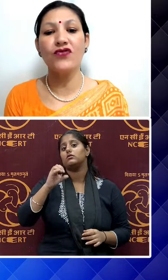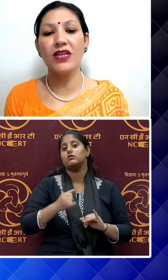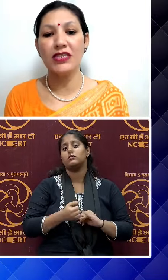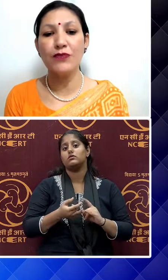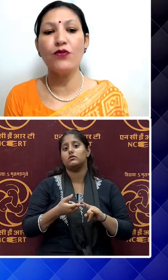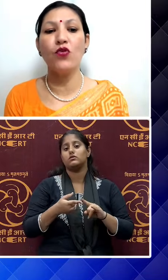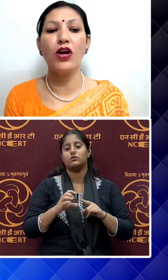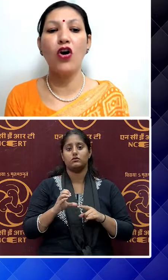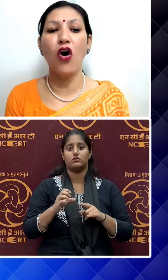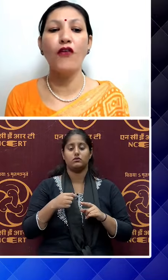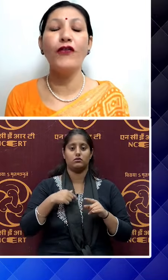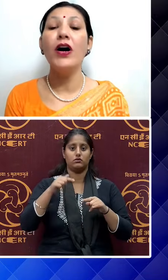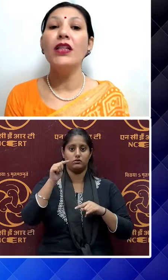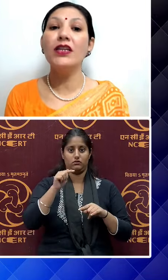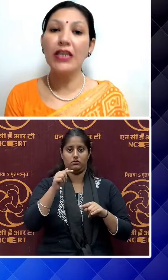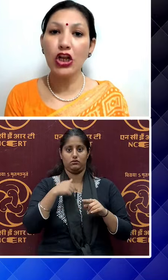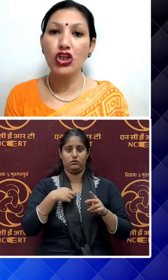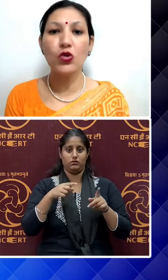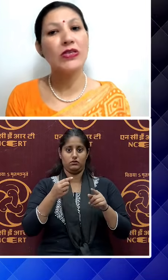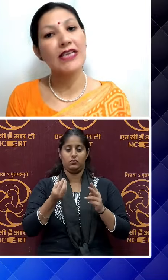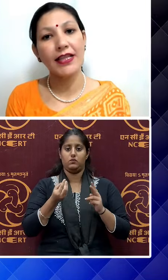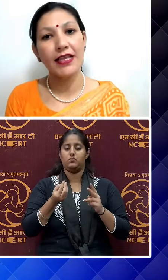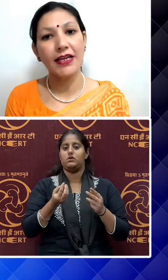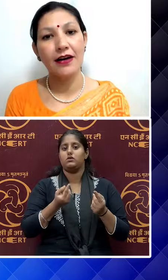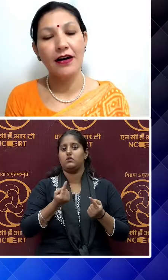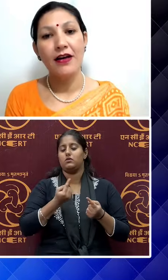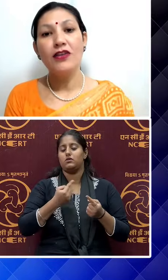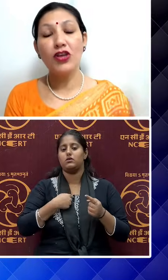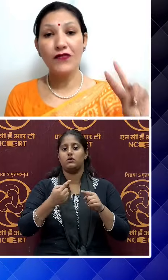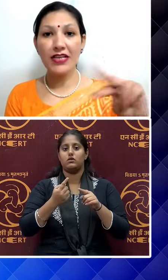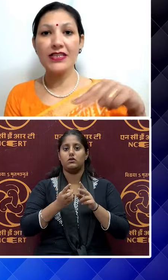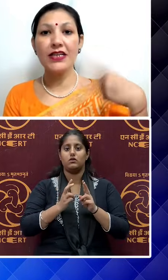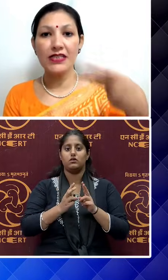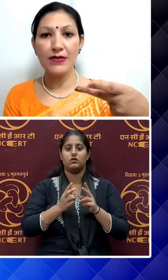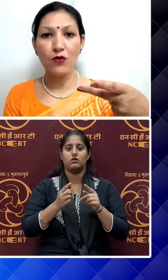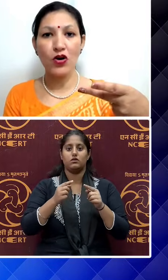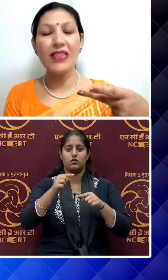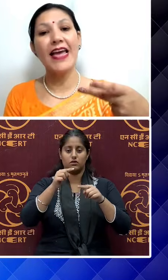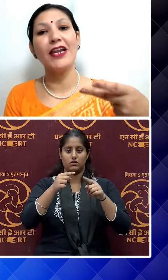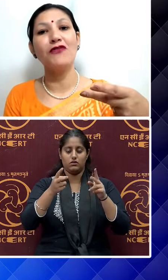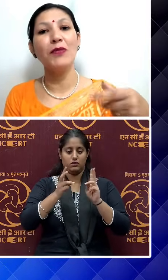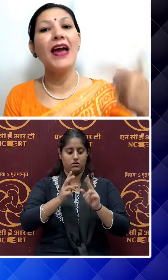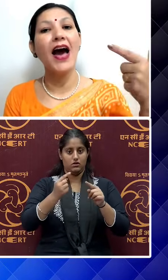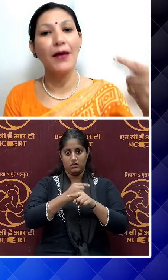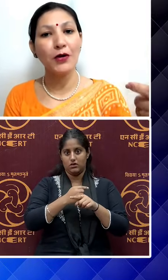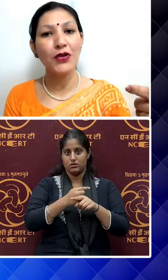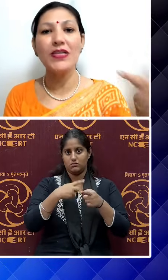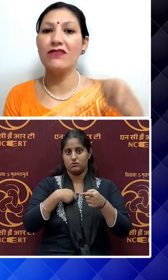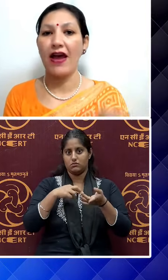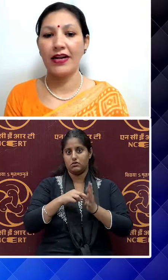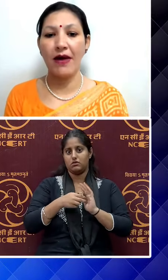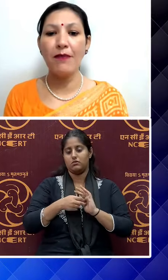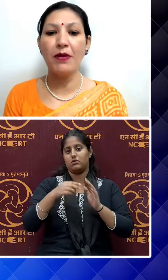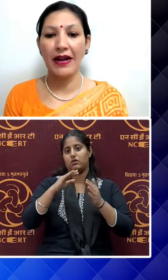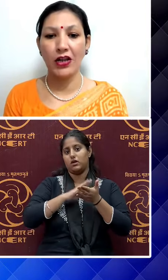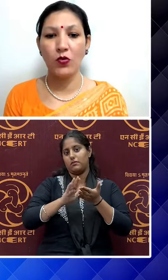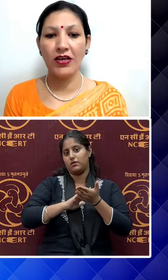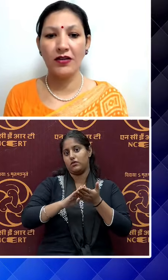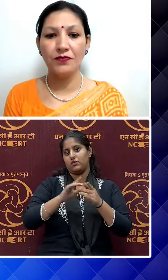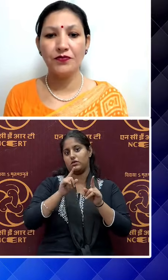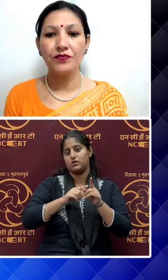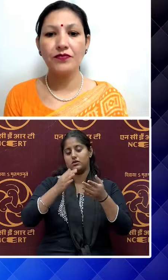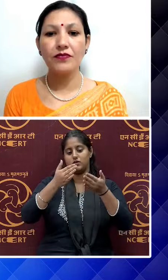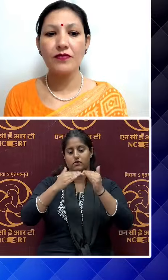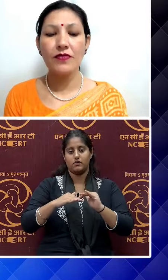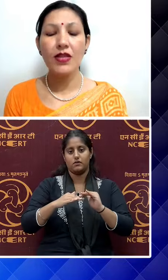just reciprocal of the T ratio sine theta. So if it is the reciprocal, then it will be hypotenuse divided by perpendicular.